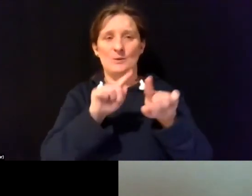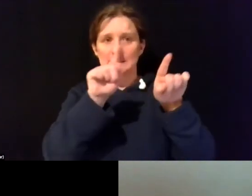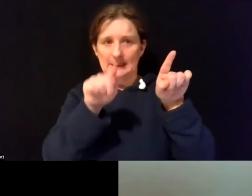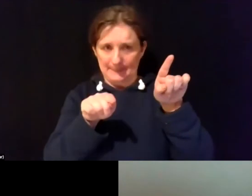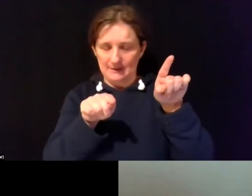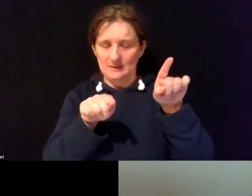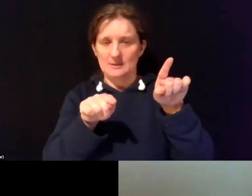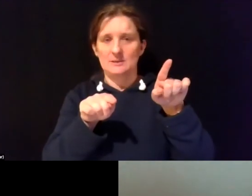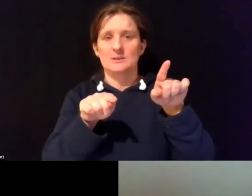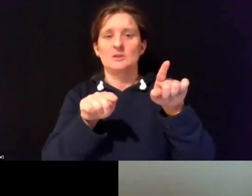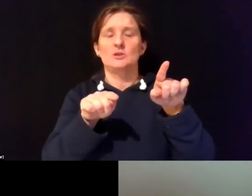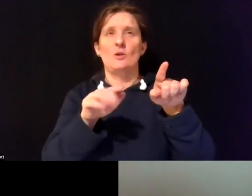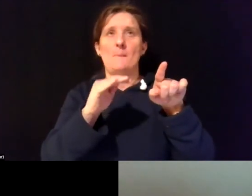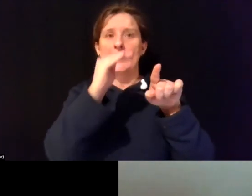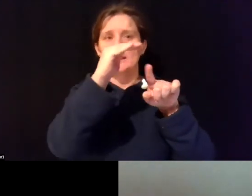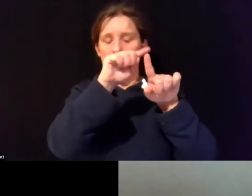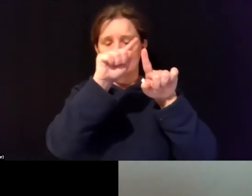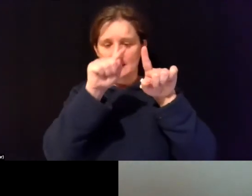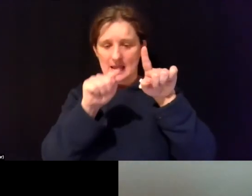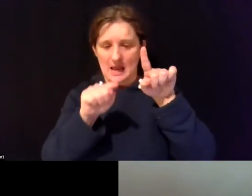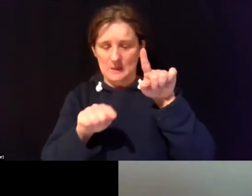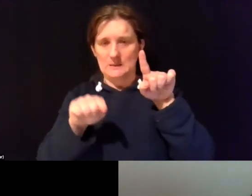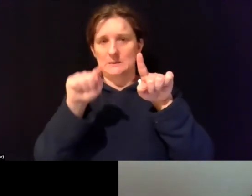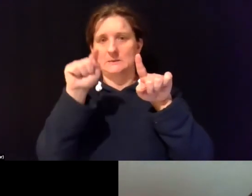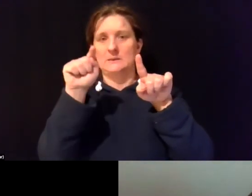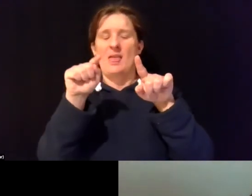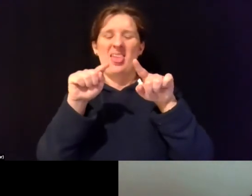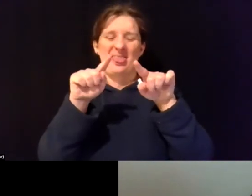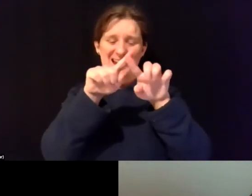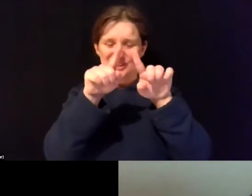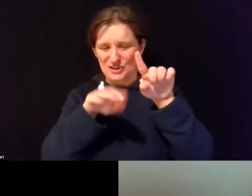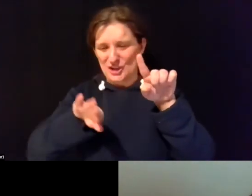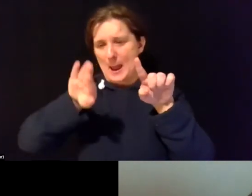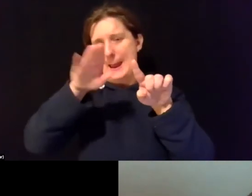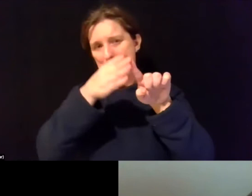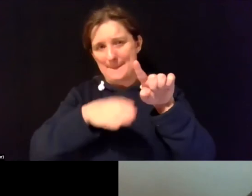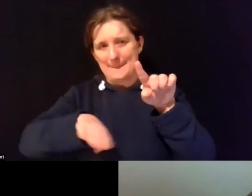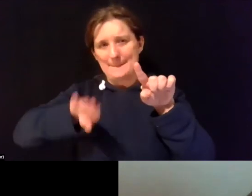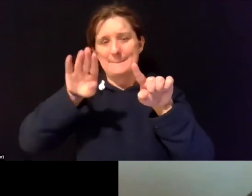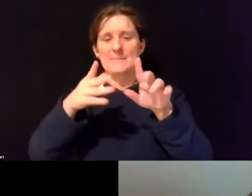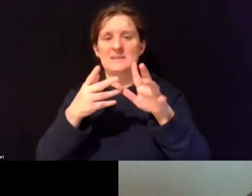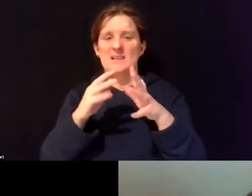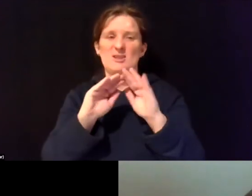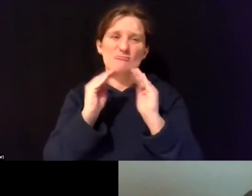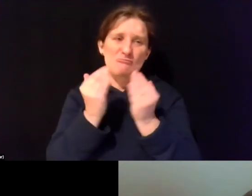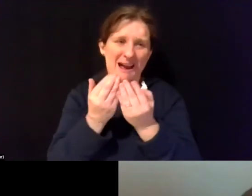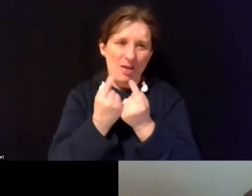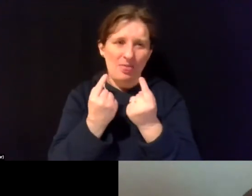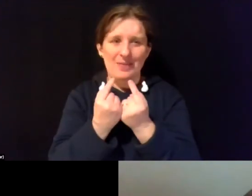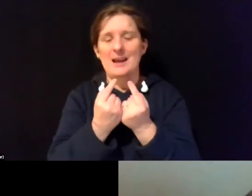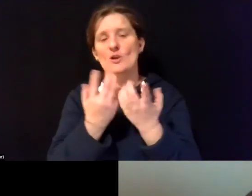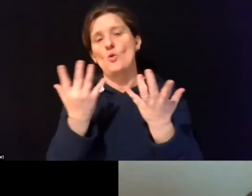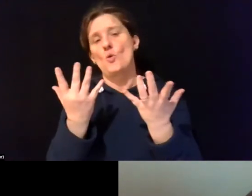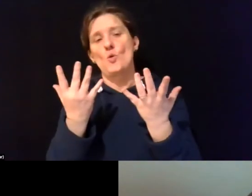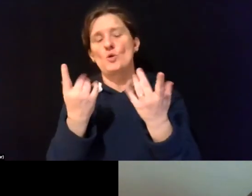the maximum down to the minimum. That shape tells you whether it's something that's round getting in the way, or whether it's something on